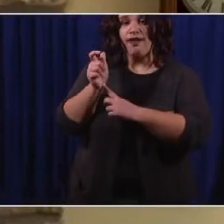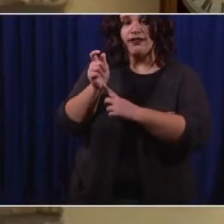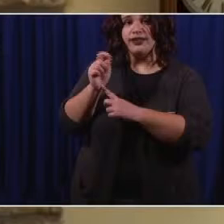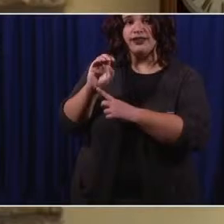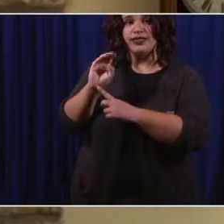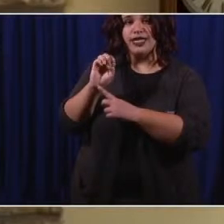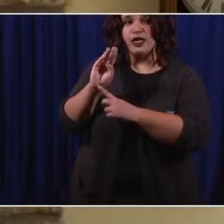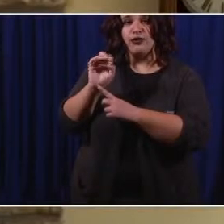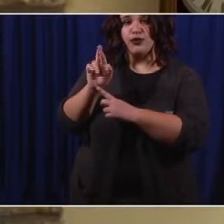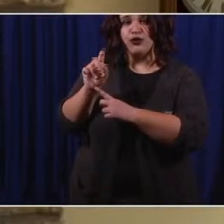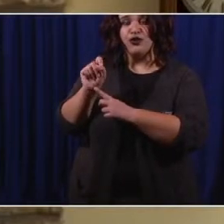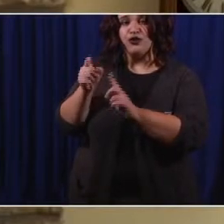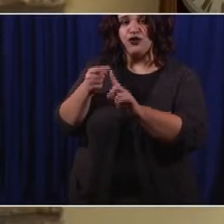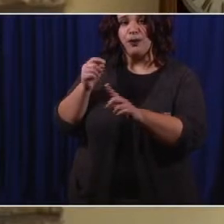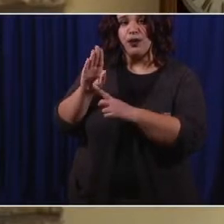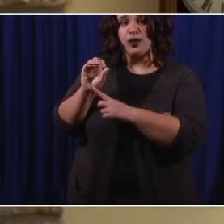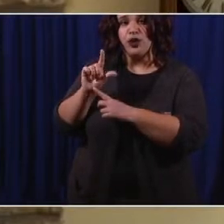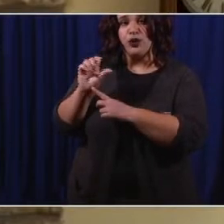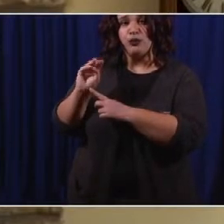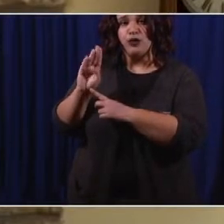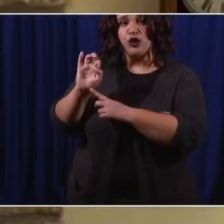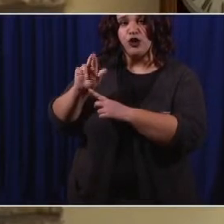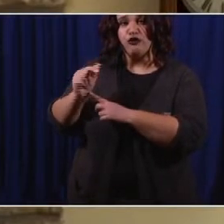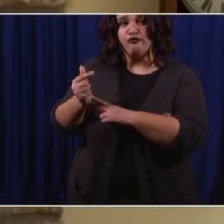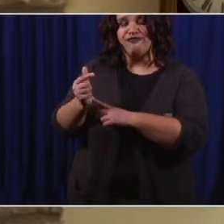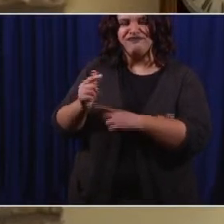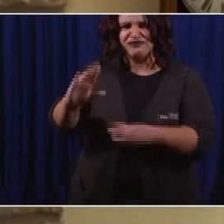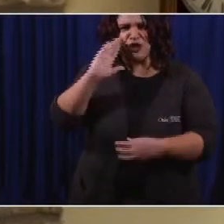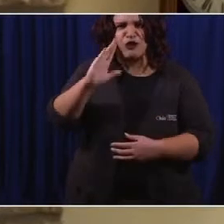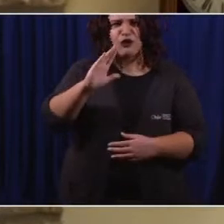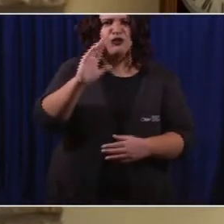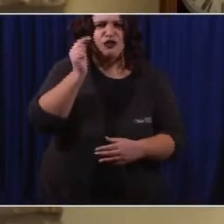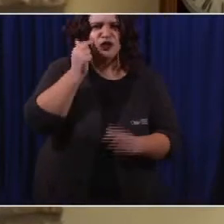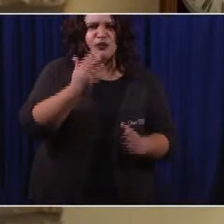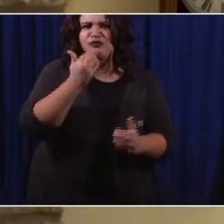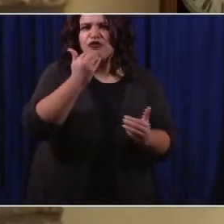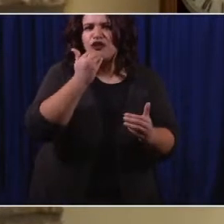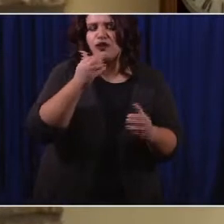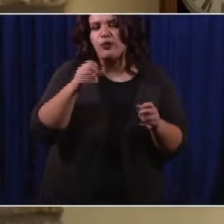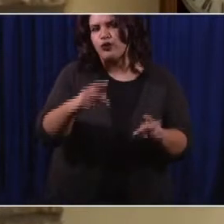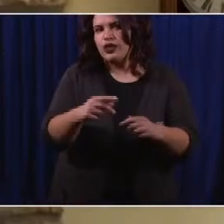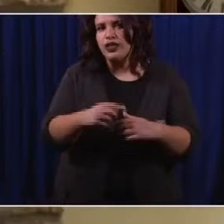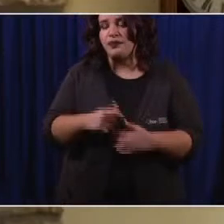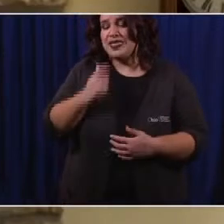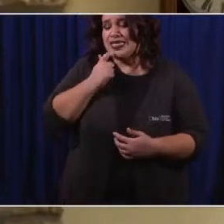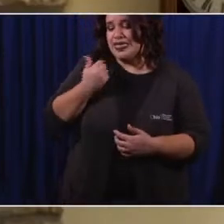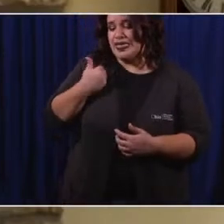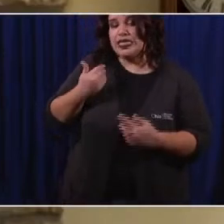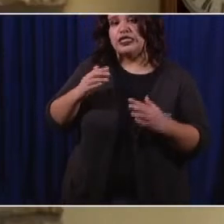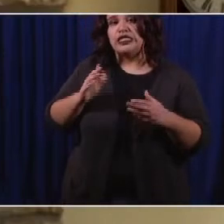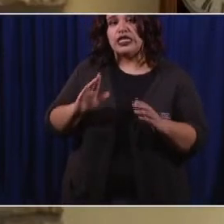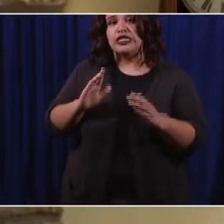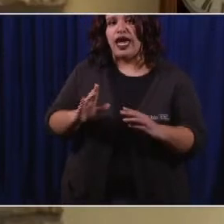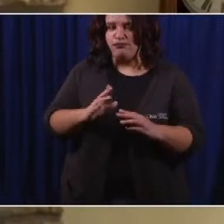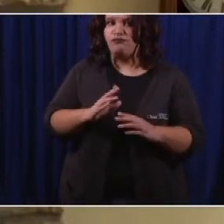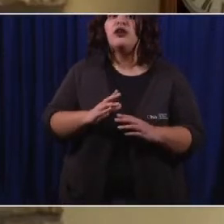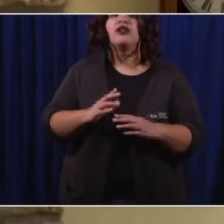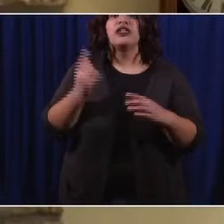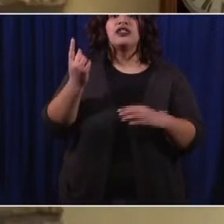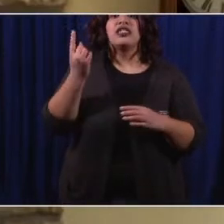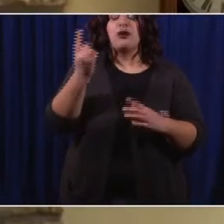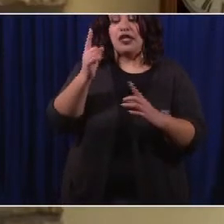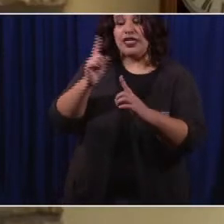Good afternoon, Governor. Thanks for this opportunity. Hey, Alex. On Sunday, in an interview, you said that President